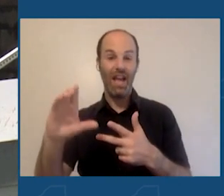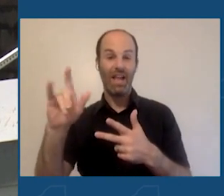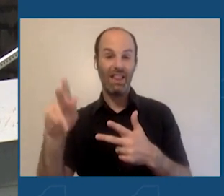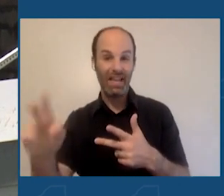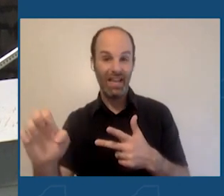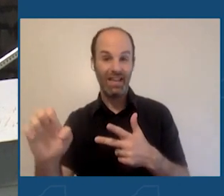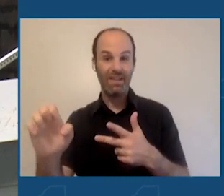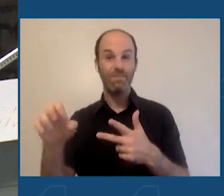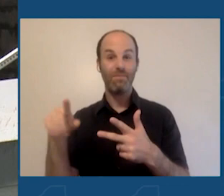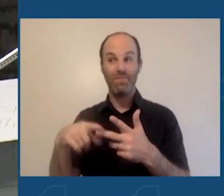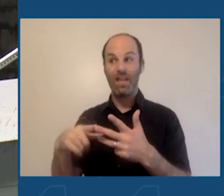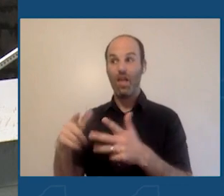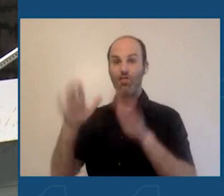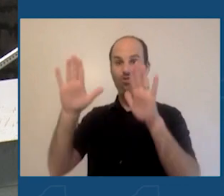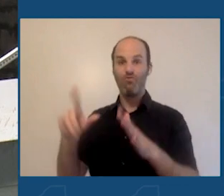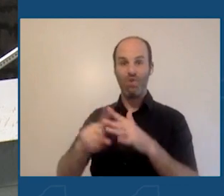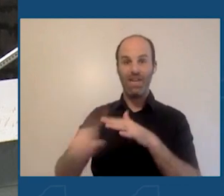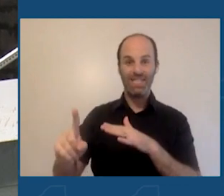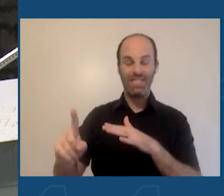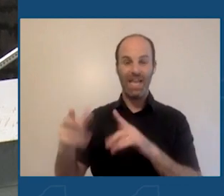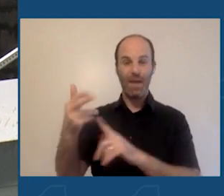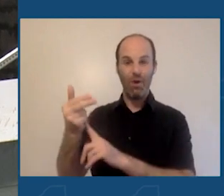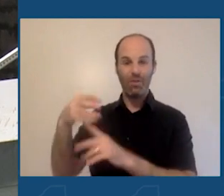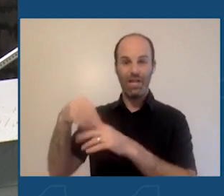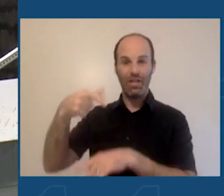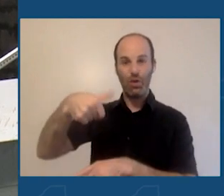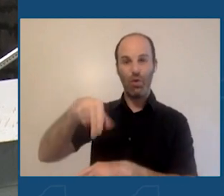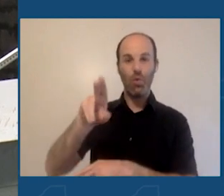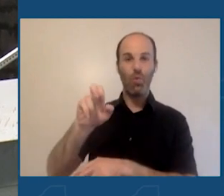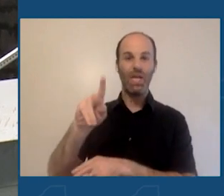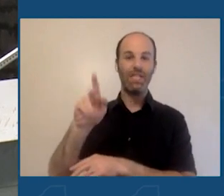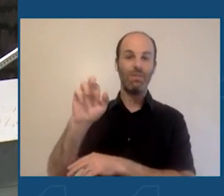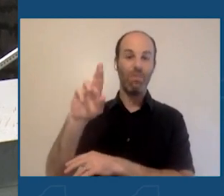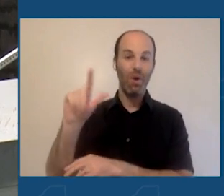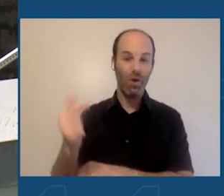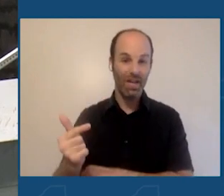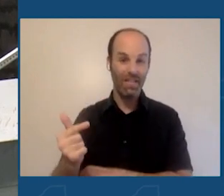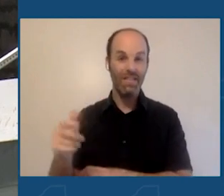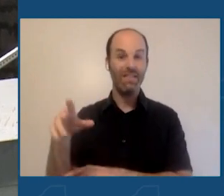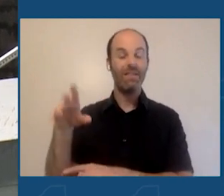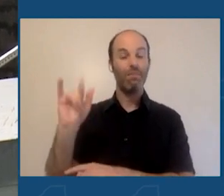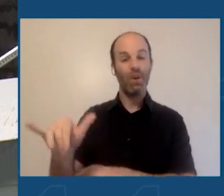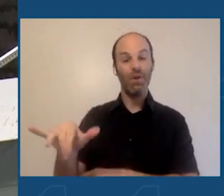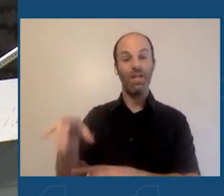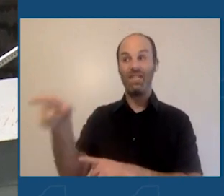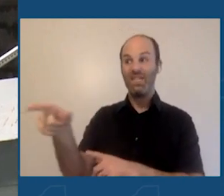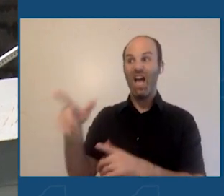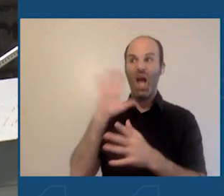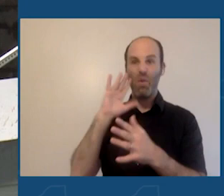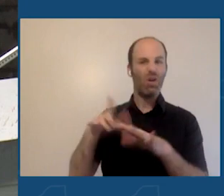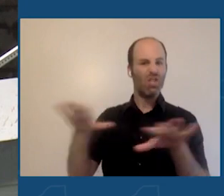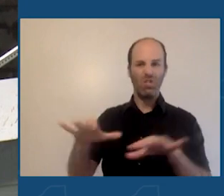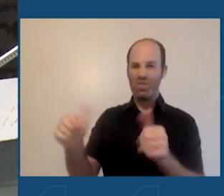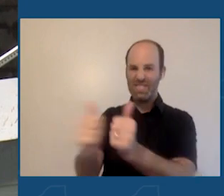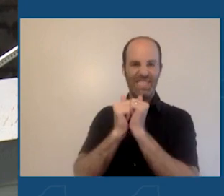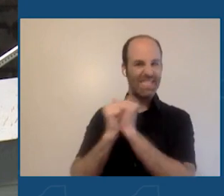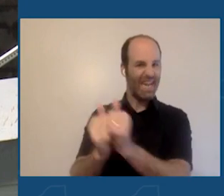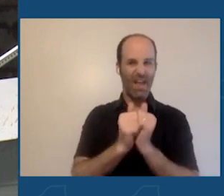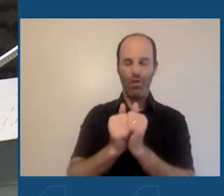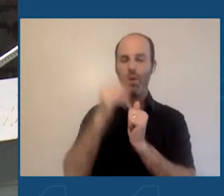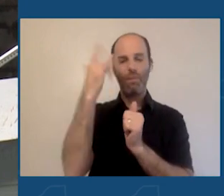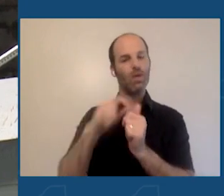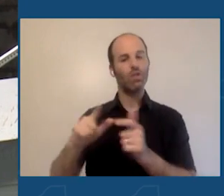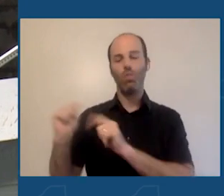in Queensbury, and make sure we pull out these events together because we're a community all working towards the same